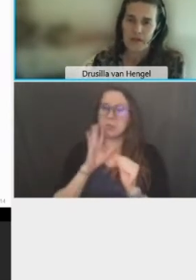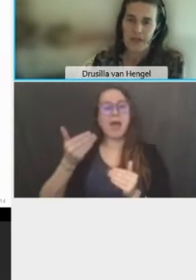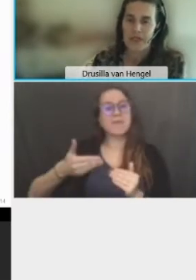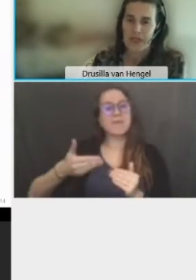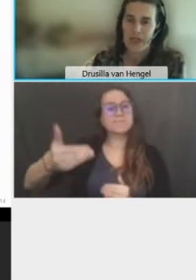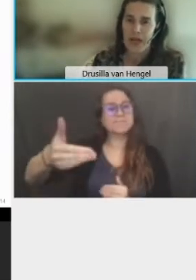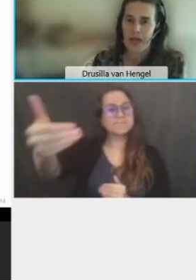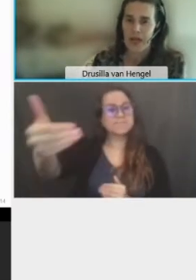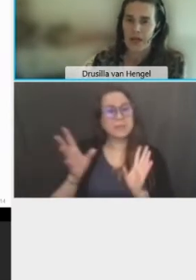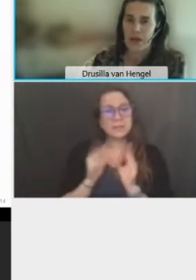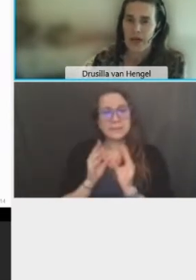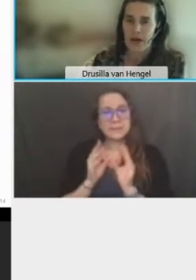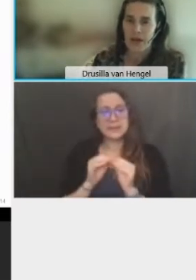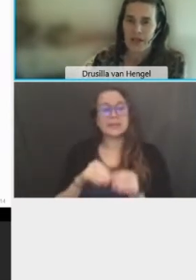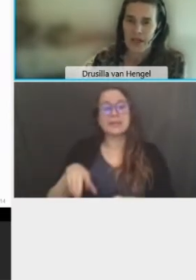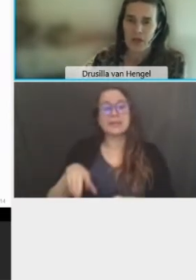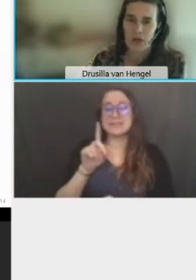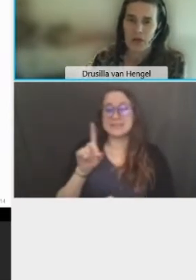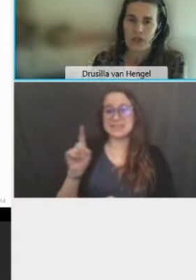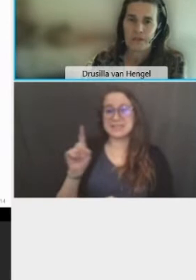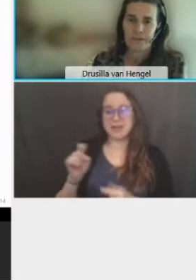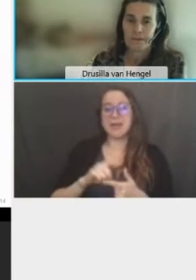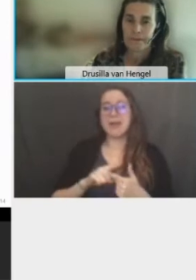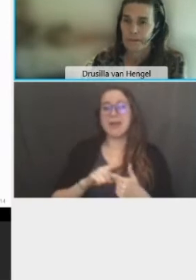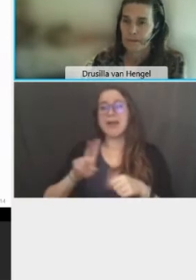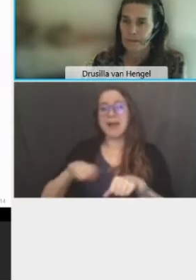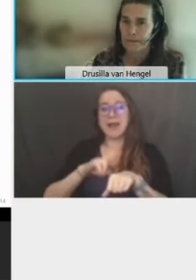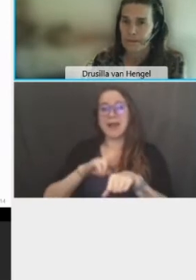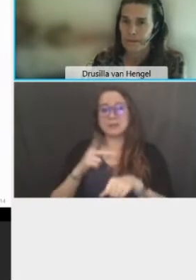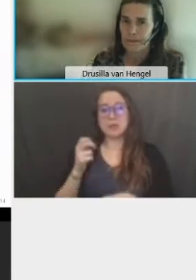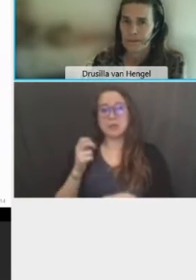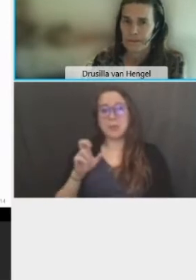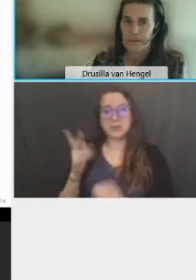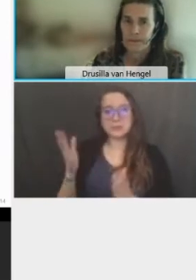Park Service, DDOT, and other area stakeholders.